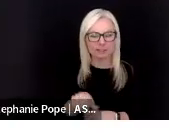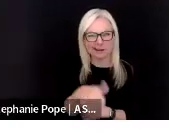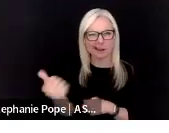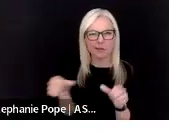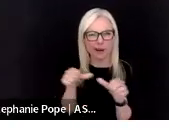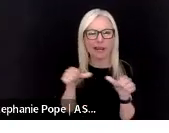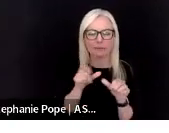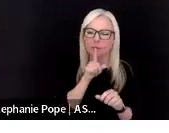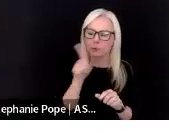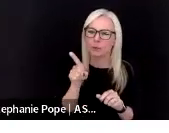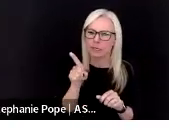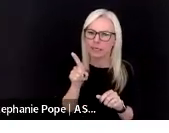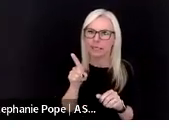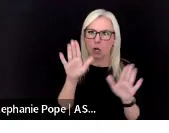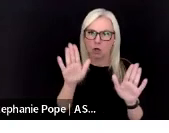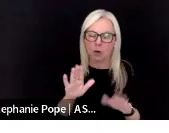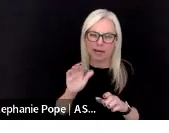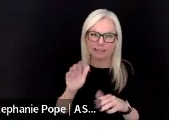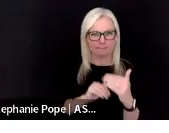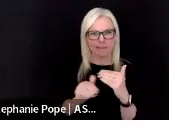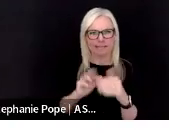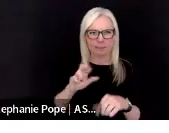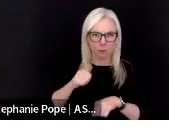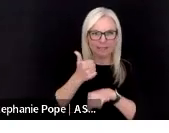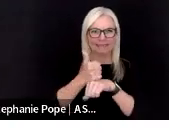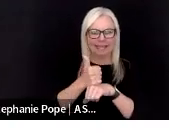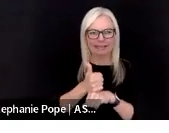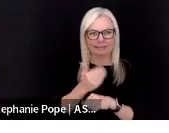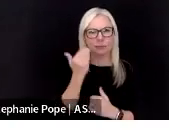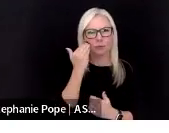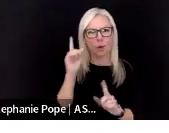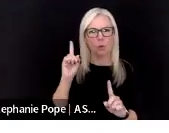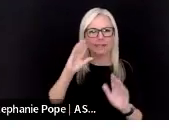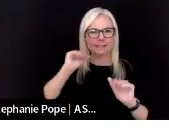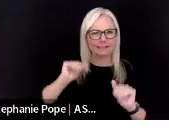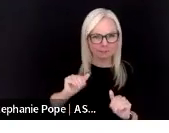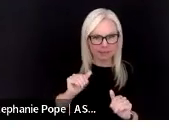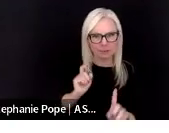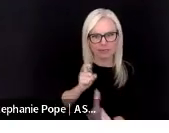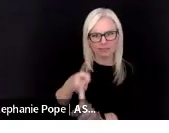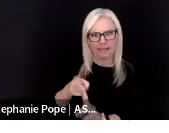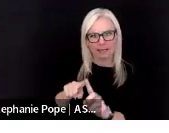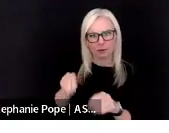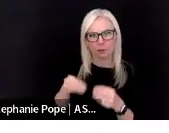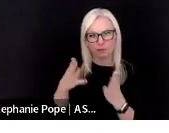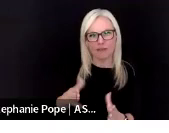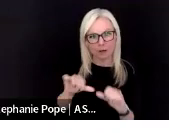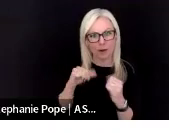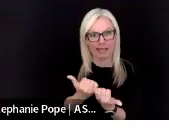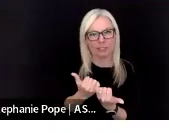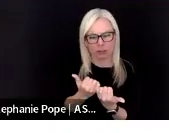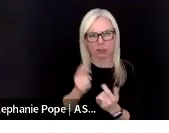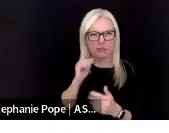great basic reset on what the expectations are for an investigation when it is delegated to a provider agency and a way to ensure